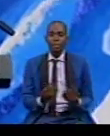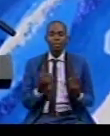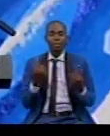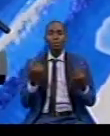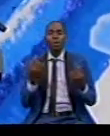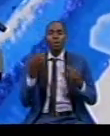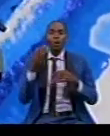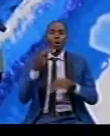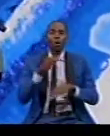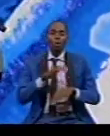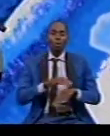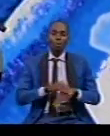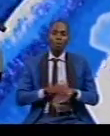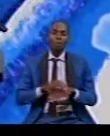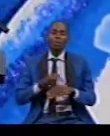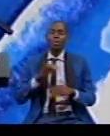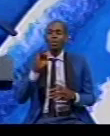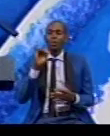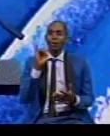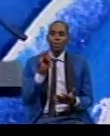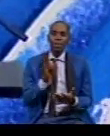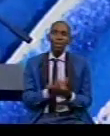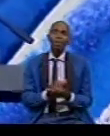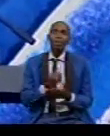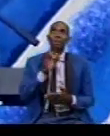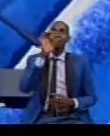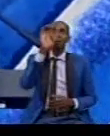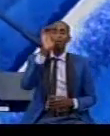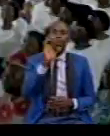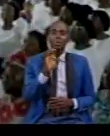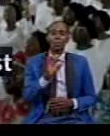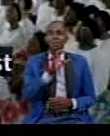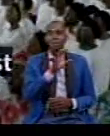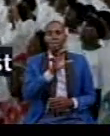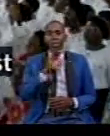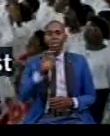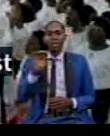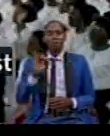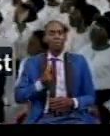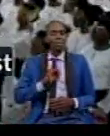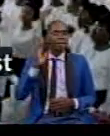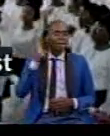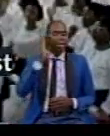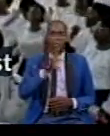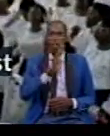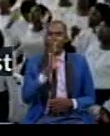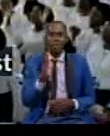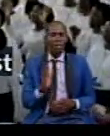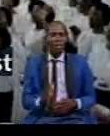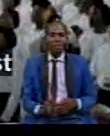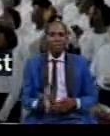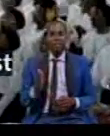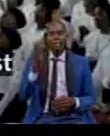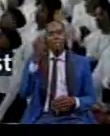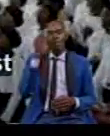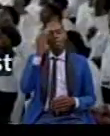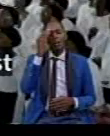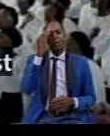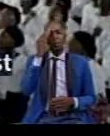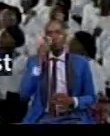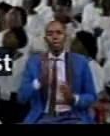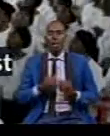them, to walk in their heart, to walk in their lives, and they become righteous through